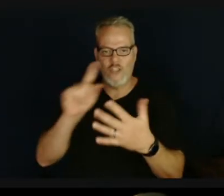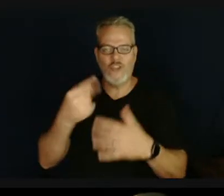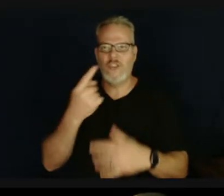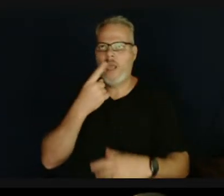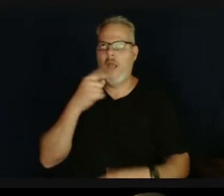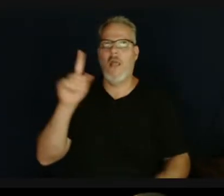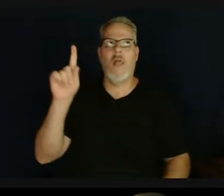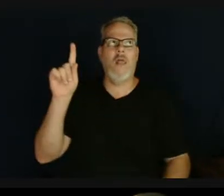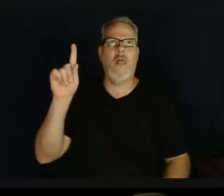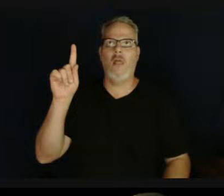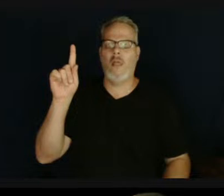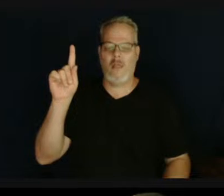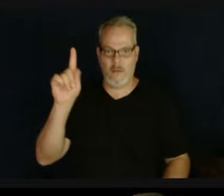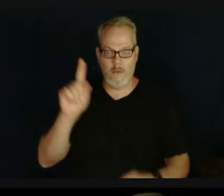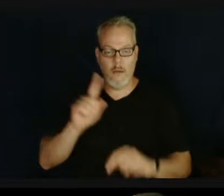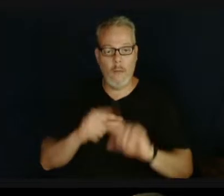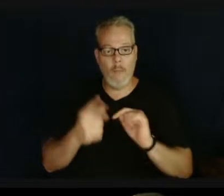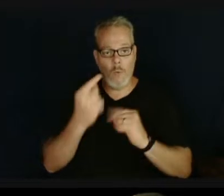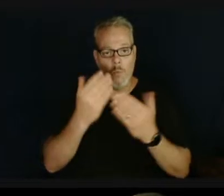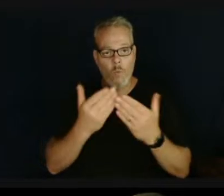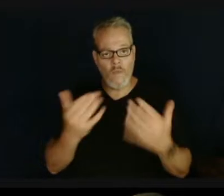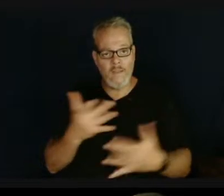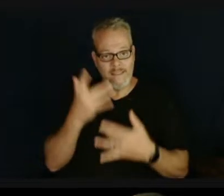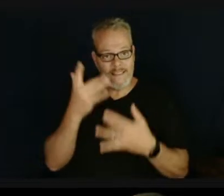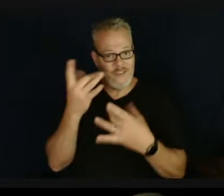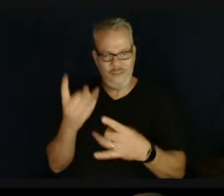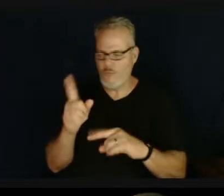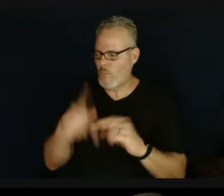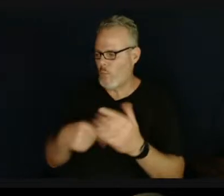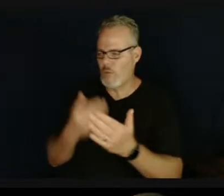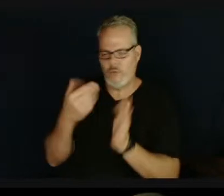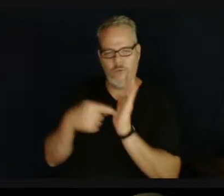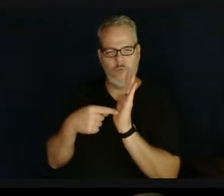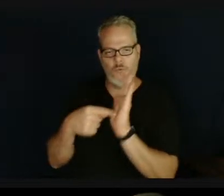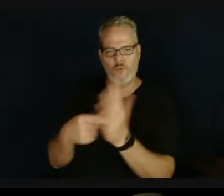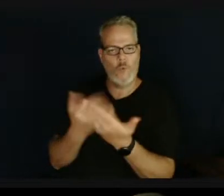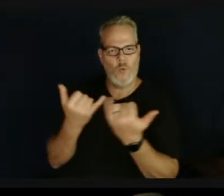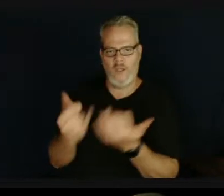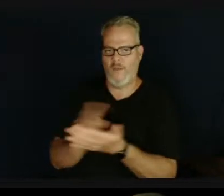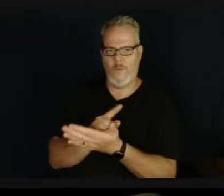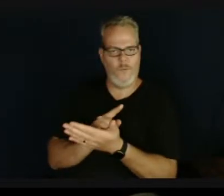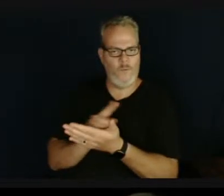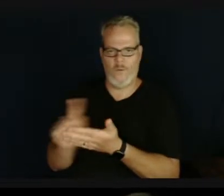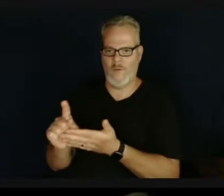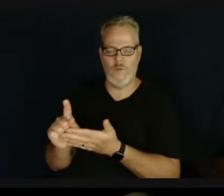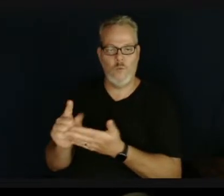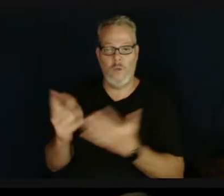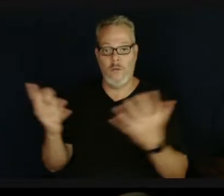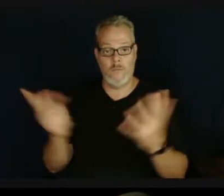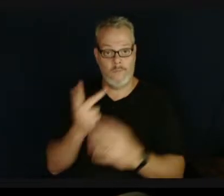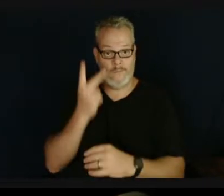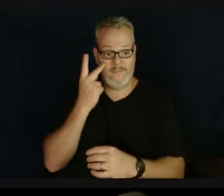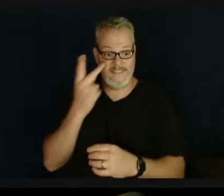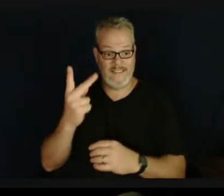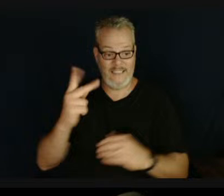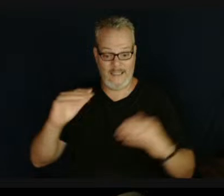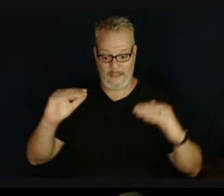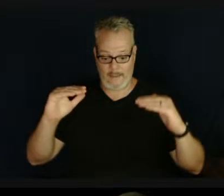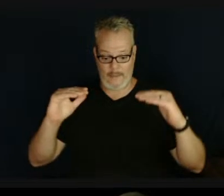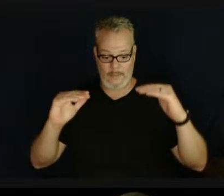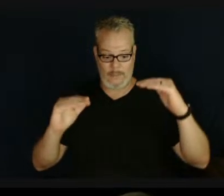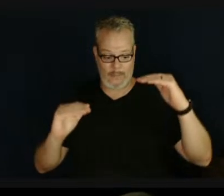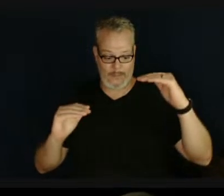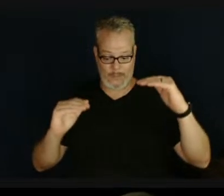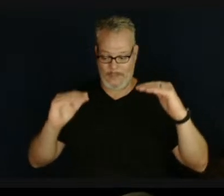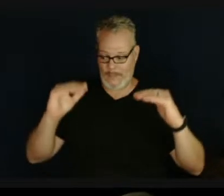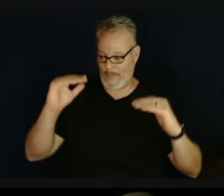One of the interesting things that we couldn't show you the GPS this week, but we're seeing that equilibrium state of the volcano